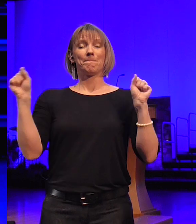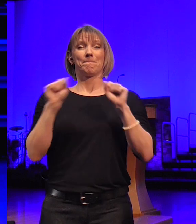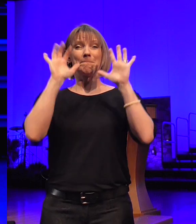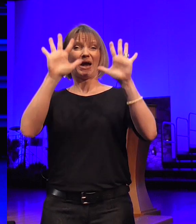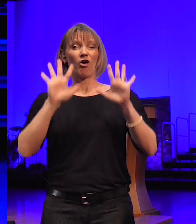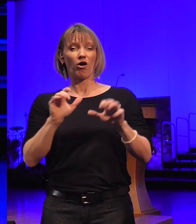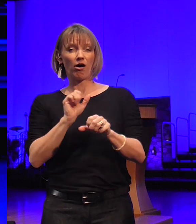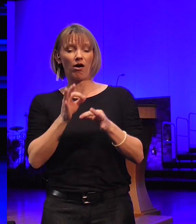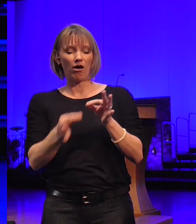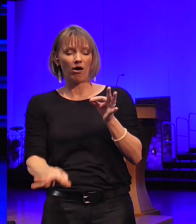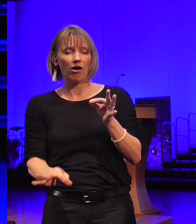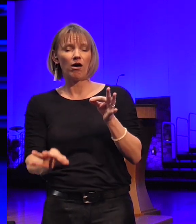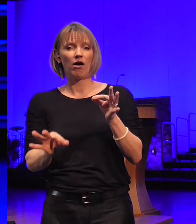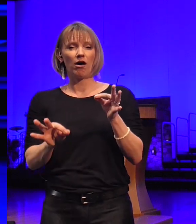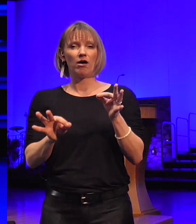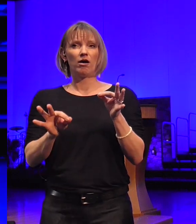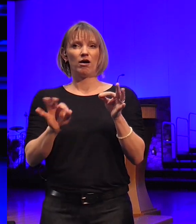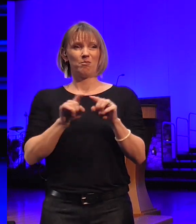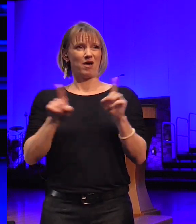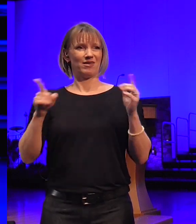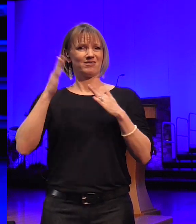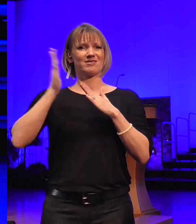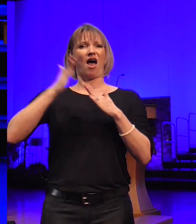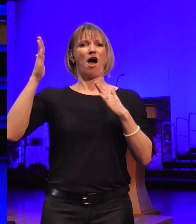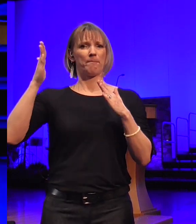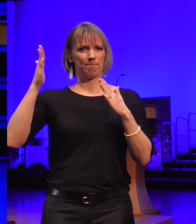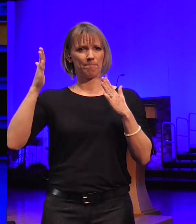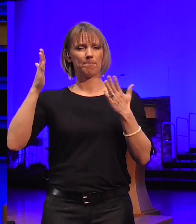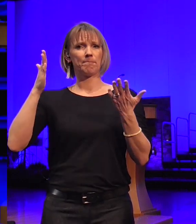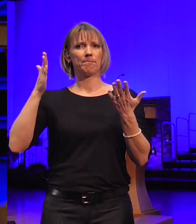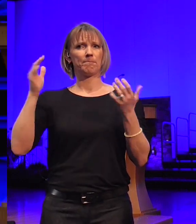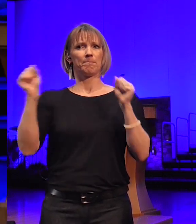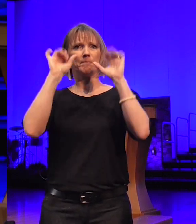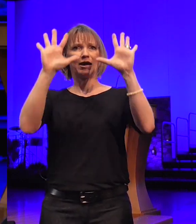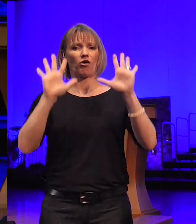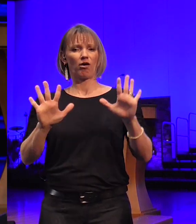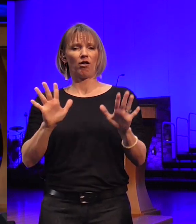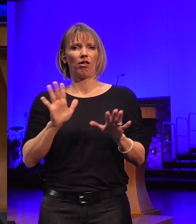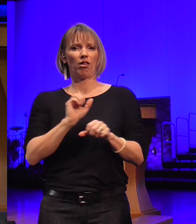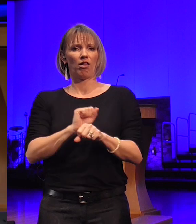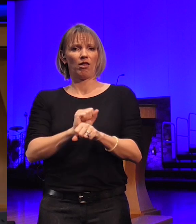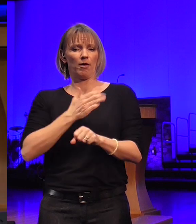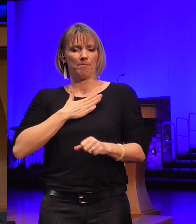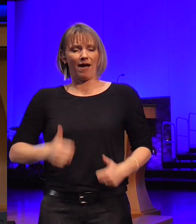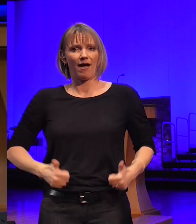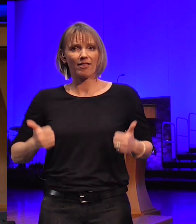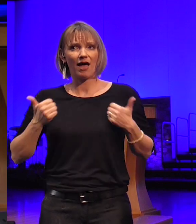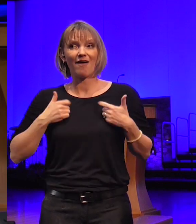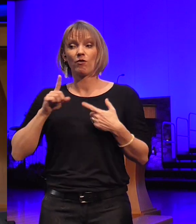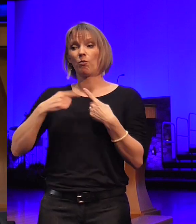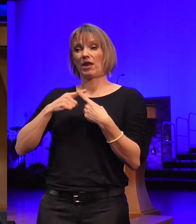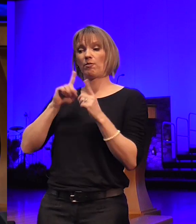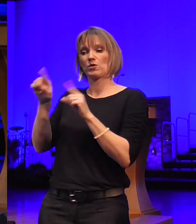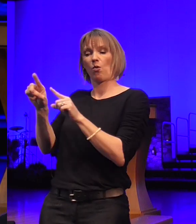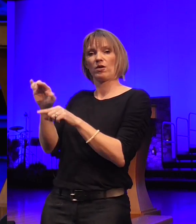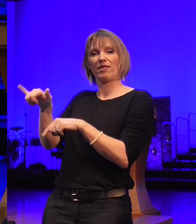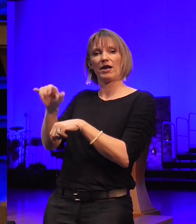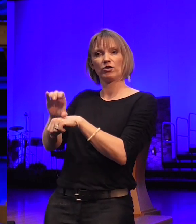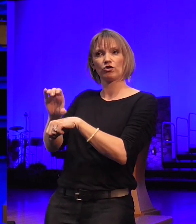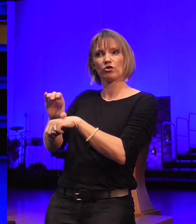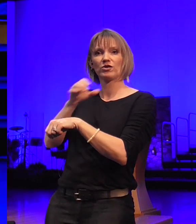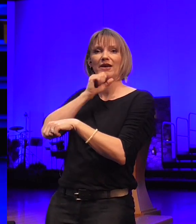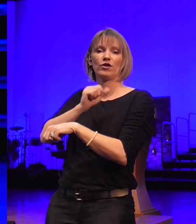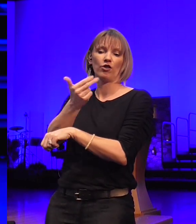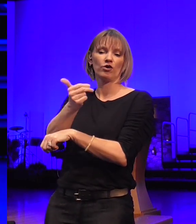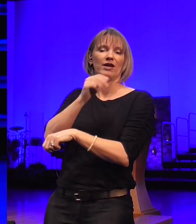the greatest miracle of my life that set me on my life path. When I was going to that church, when I was